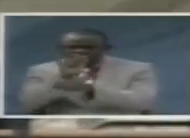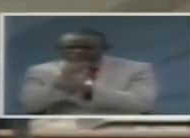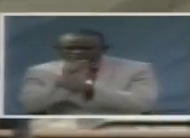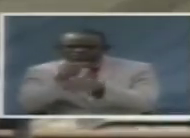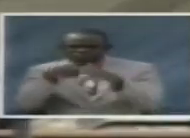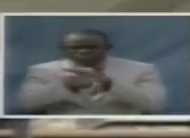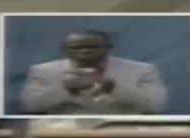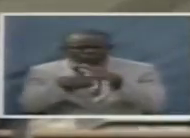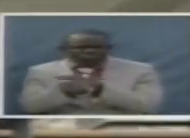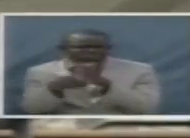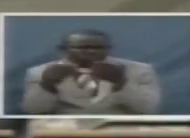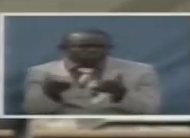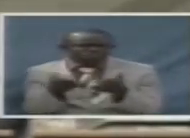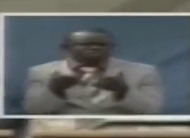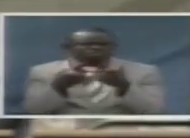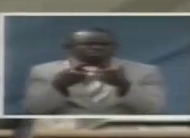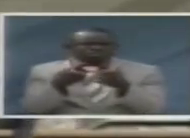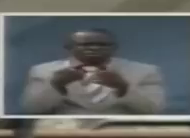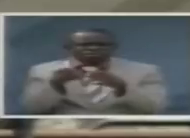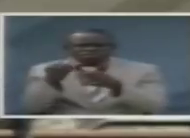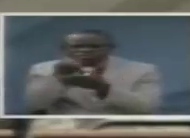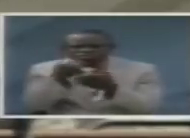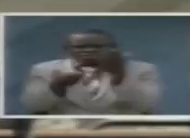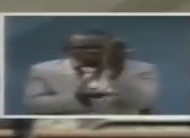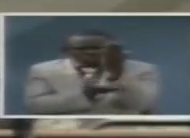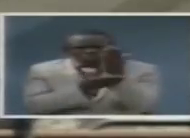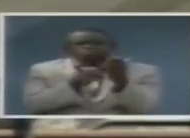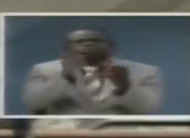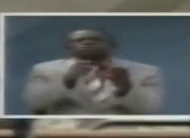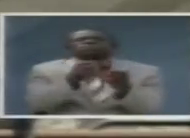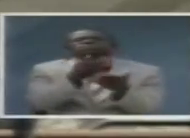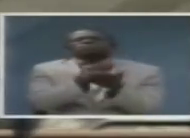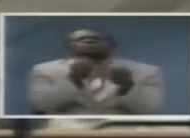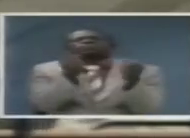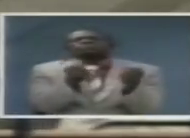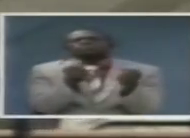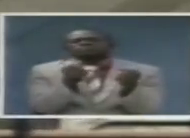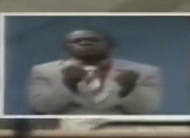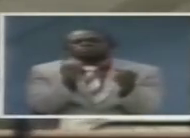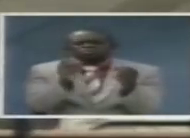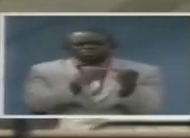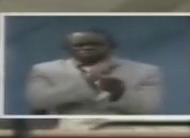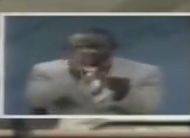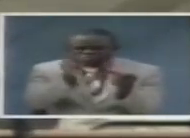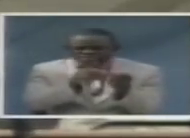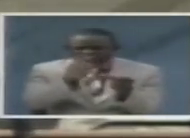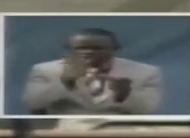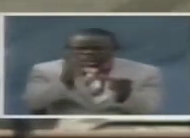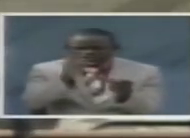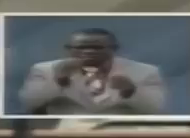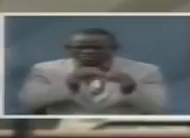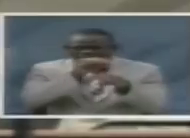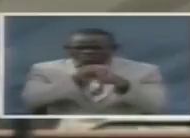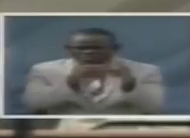creation. These outcomes are in conformity with the strategic objectives of the 7th National Development